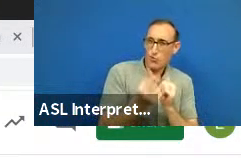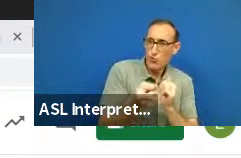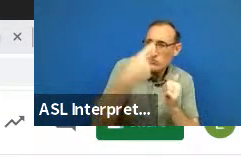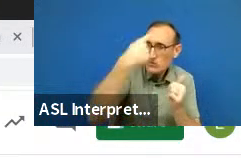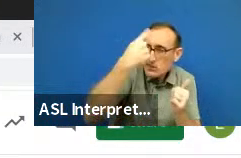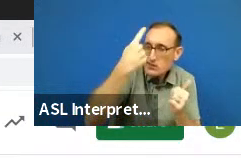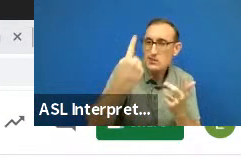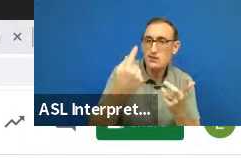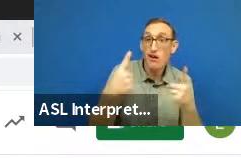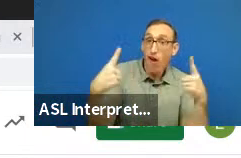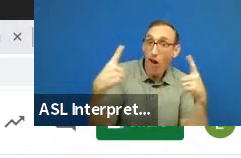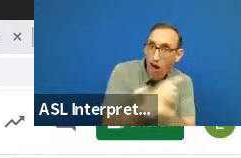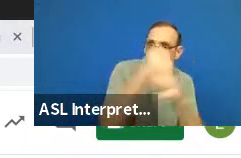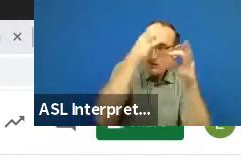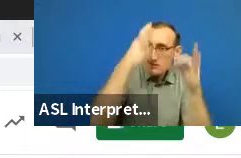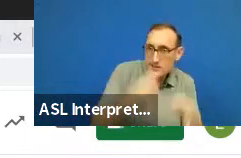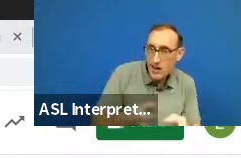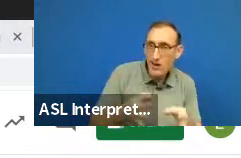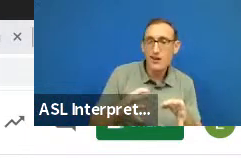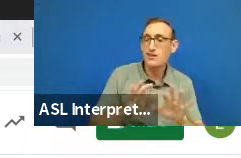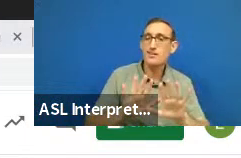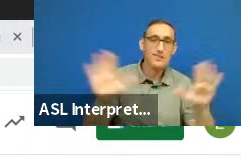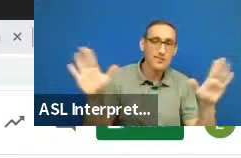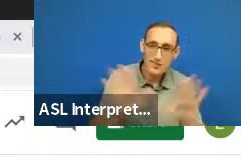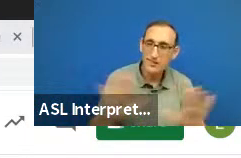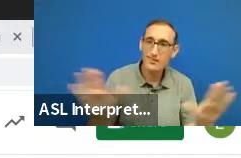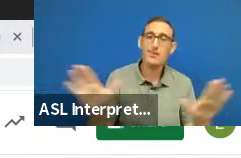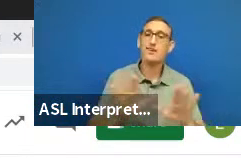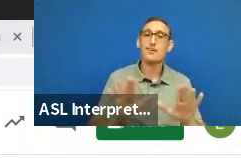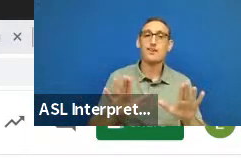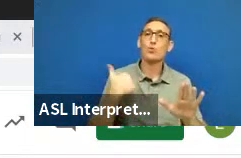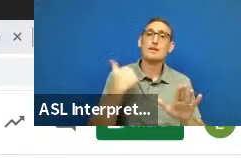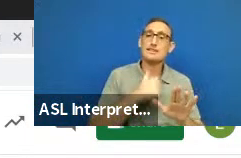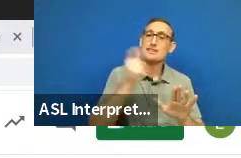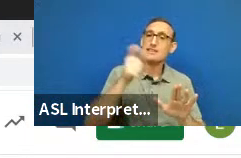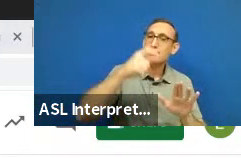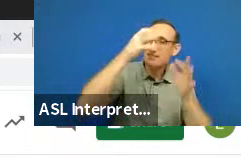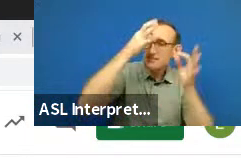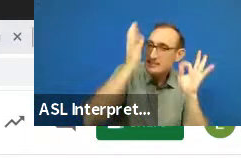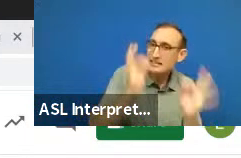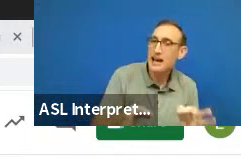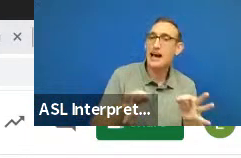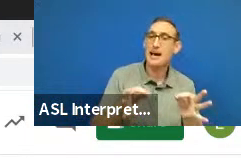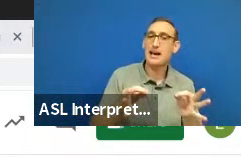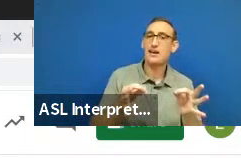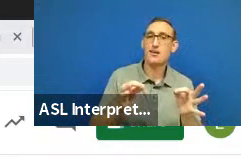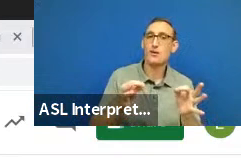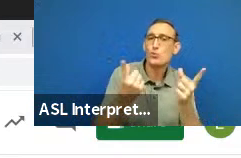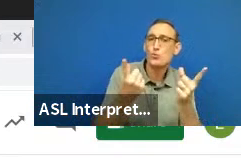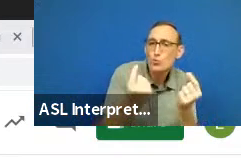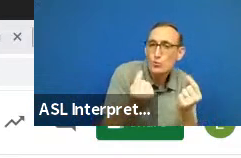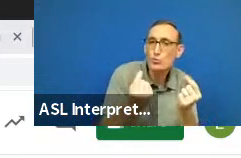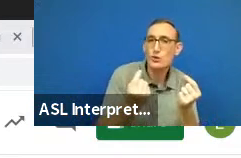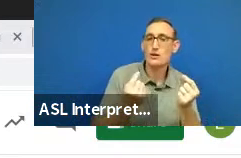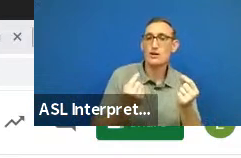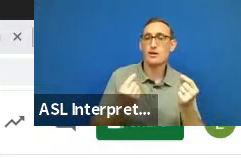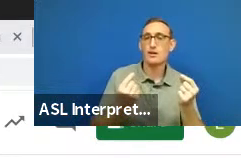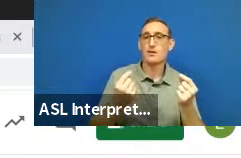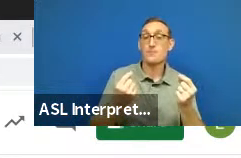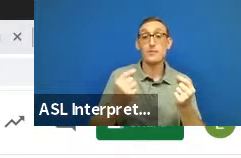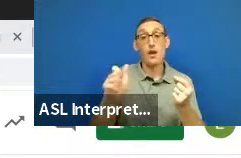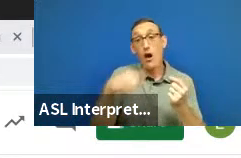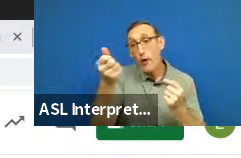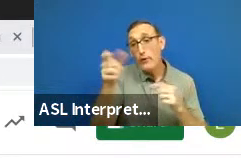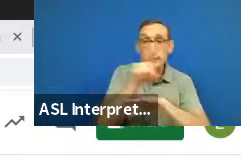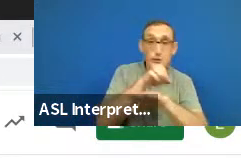a complicated decision. We just need to have an idea of where we're moving. And so if we want to gather some information from other